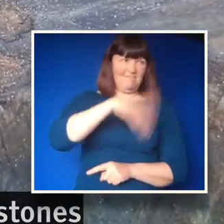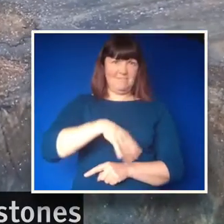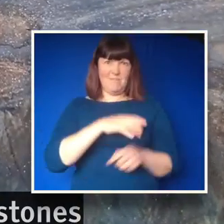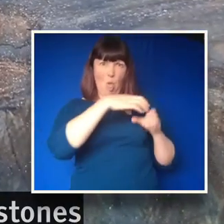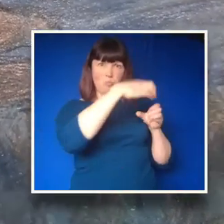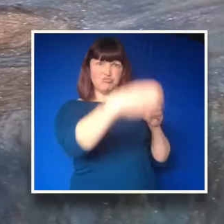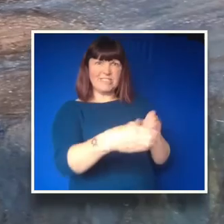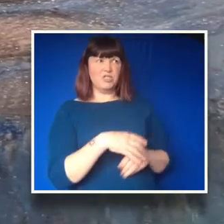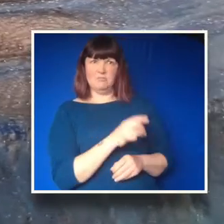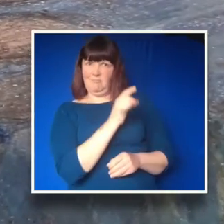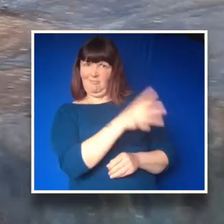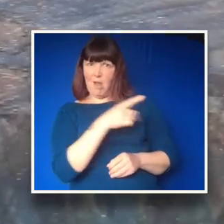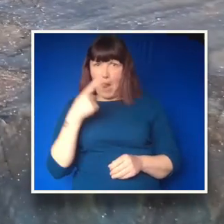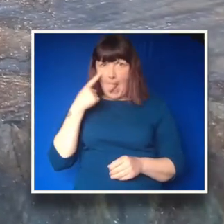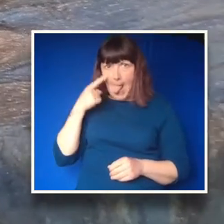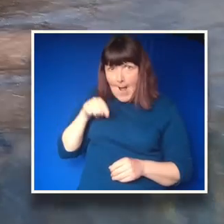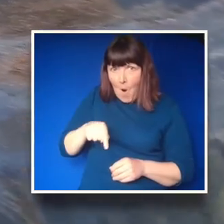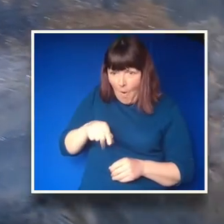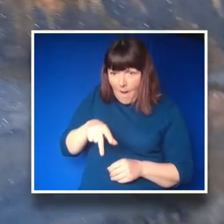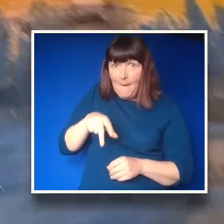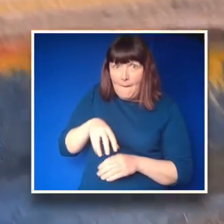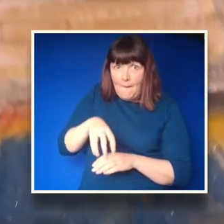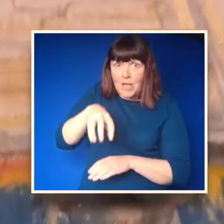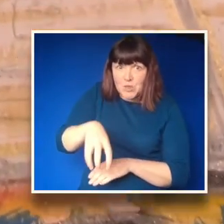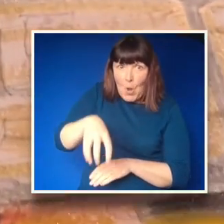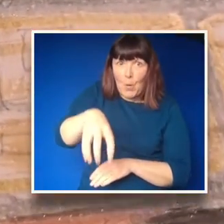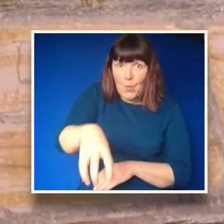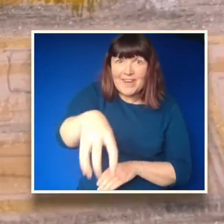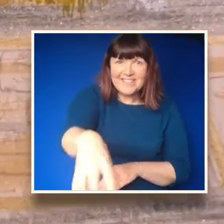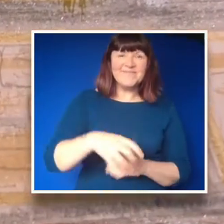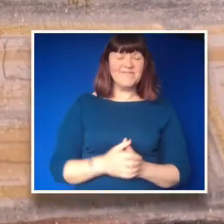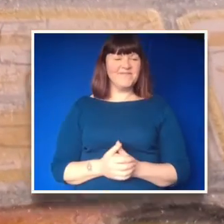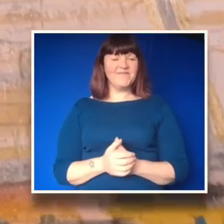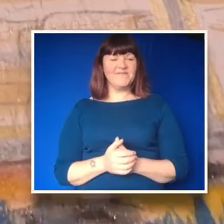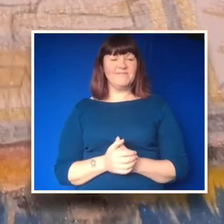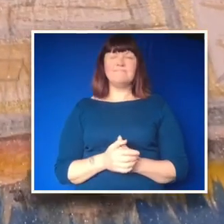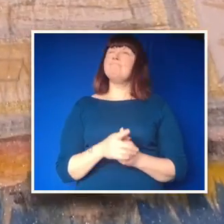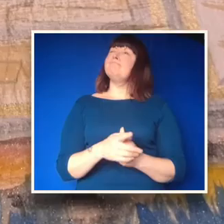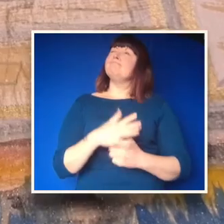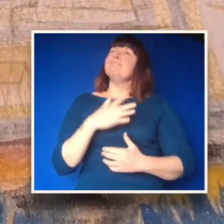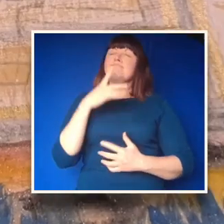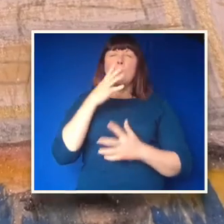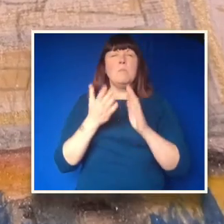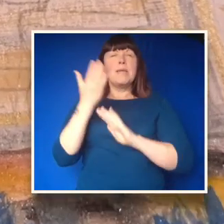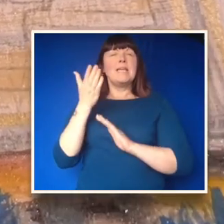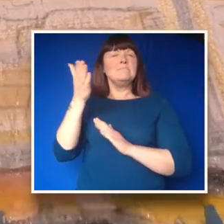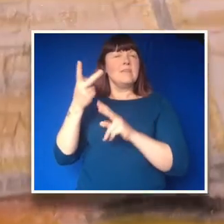conventional bridge. Great fun, great memories. I also like the idea of using